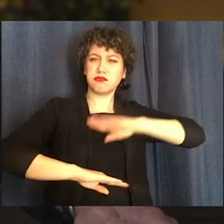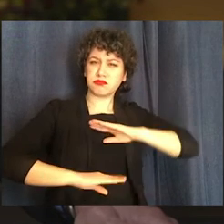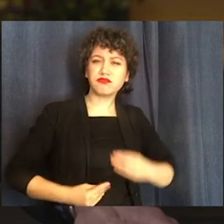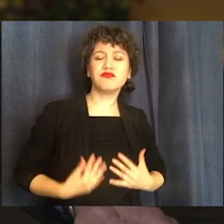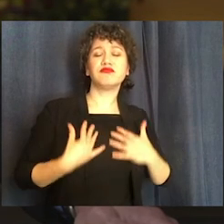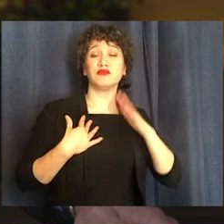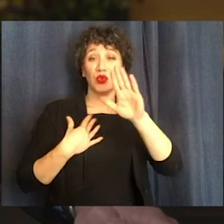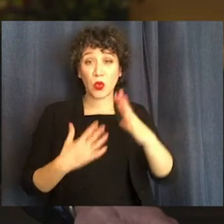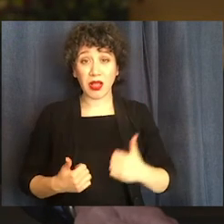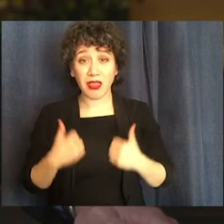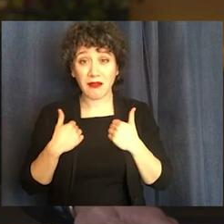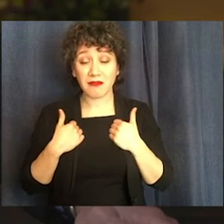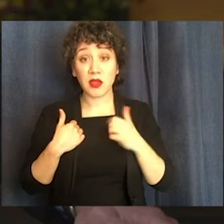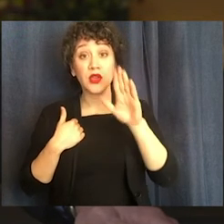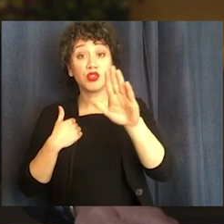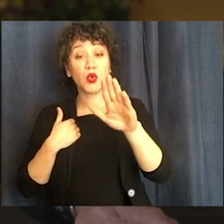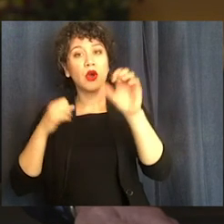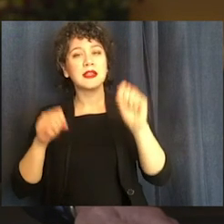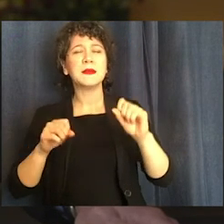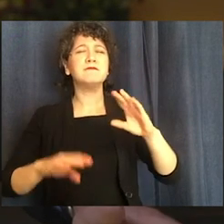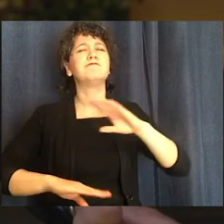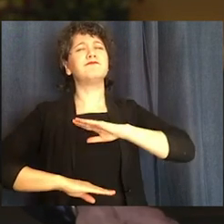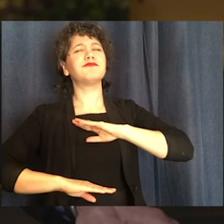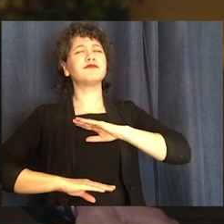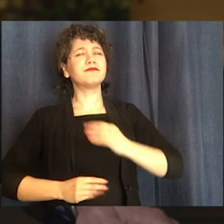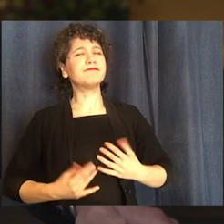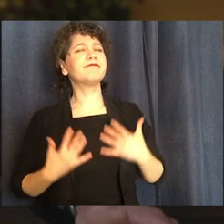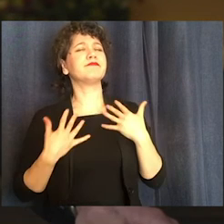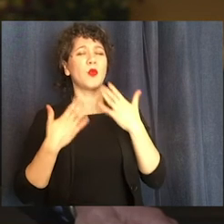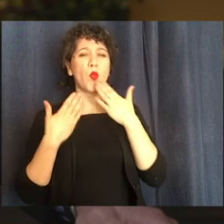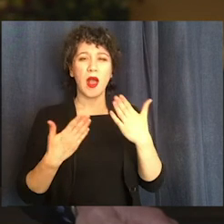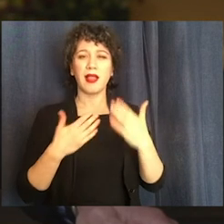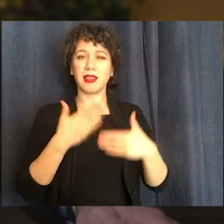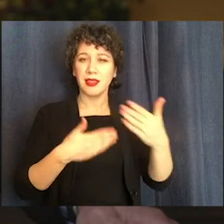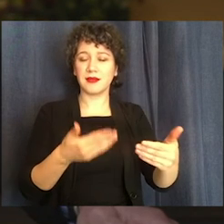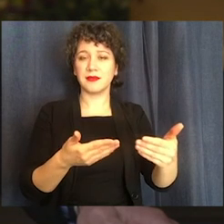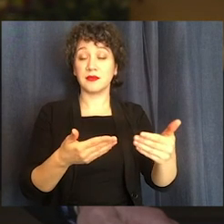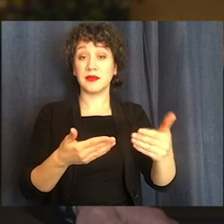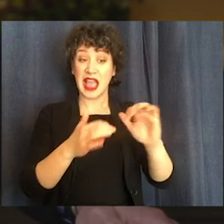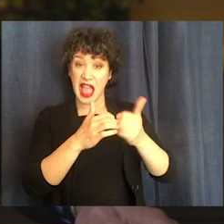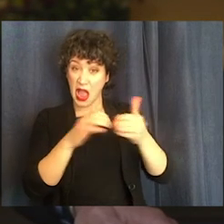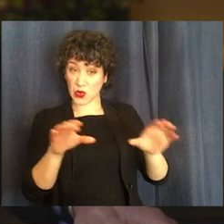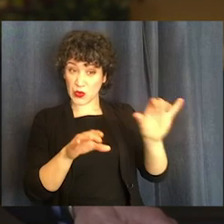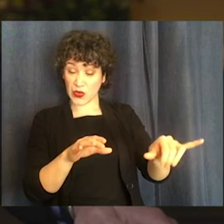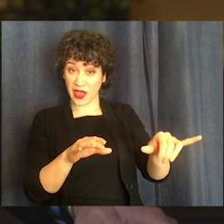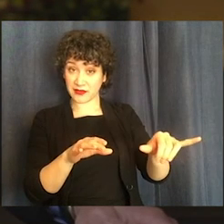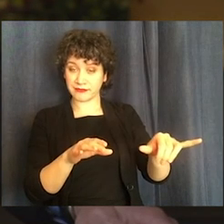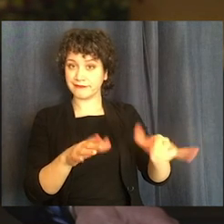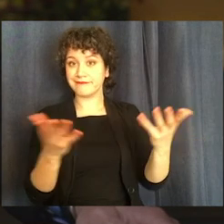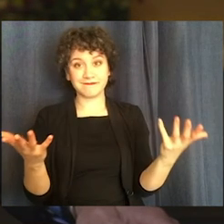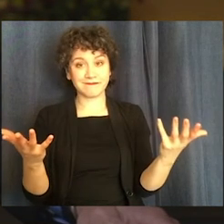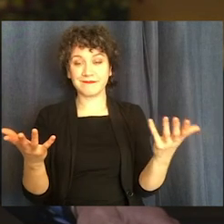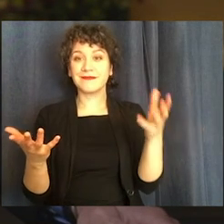the paths your lives will take unique. Who knows? Maybe you'll find your way into a teacher preparation program, and maybe one